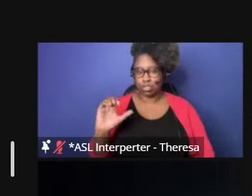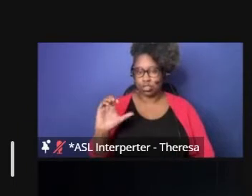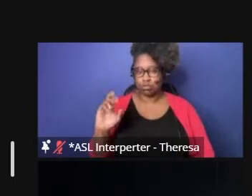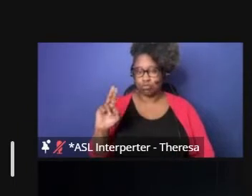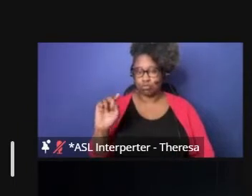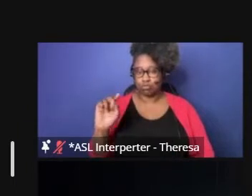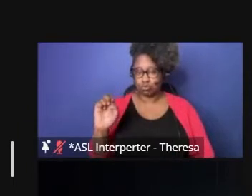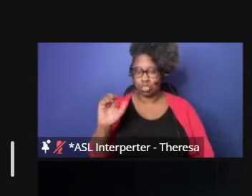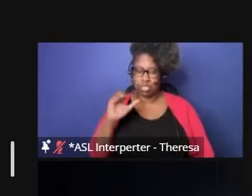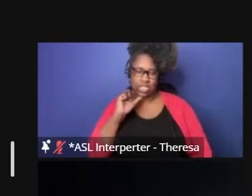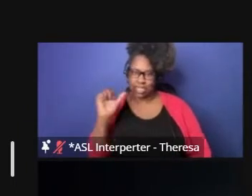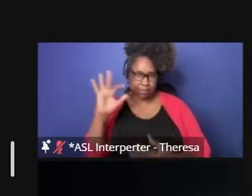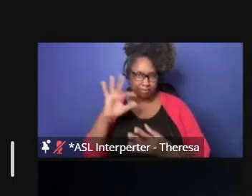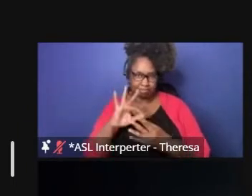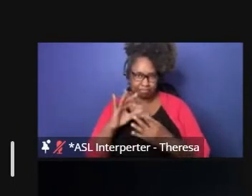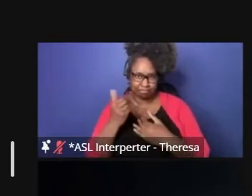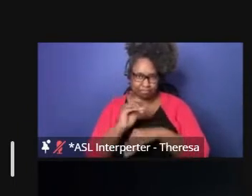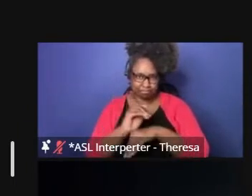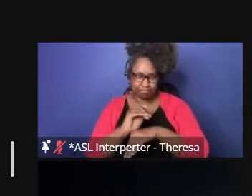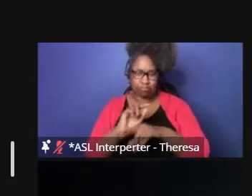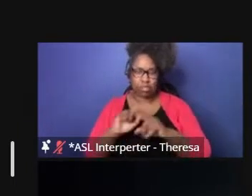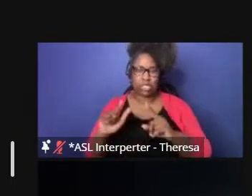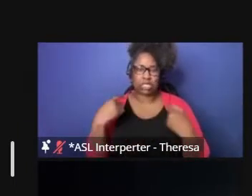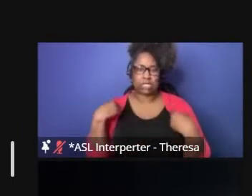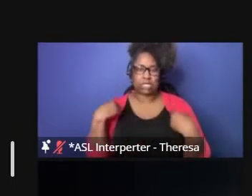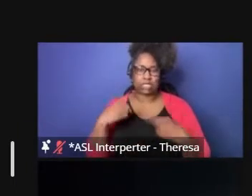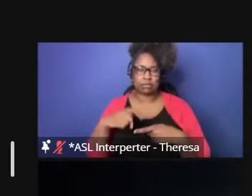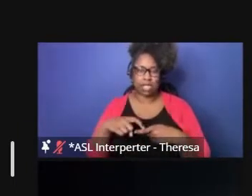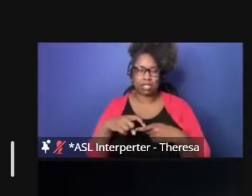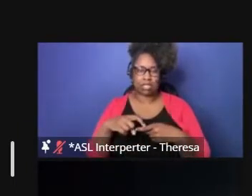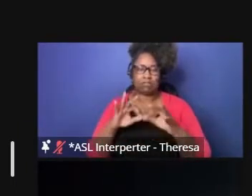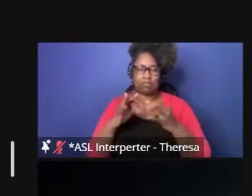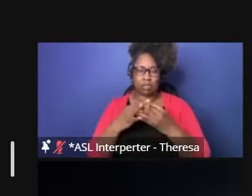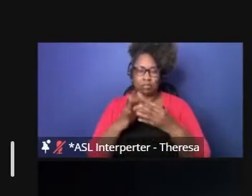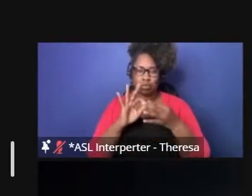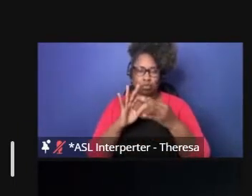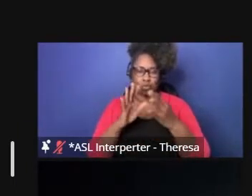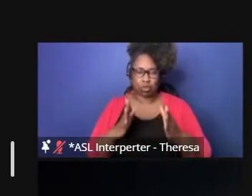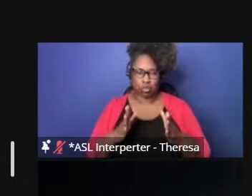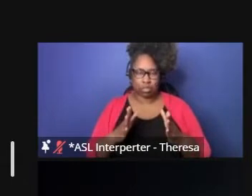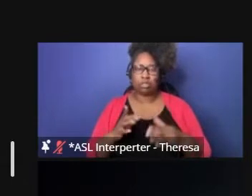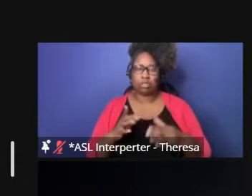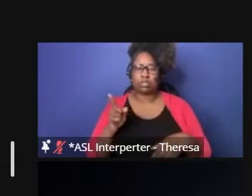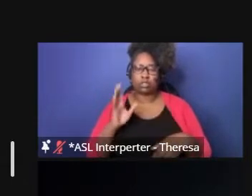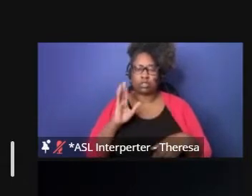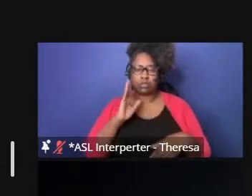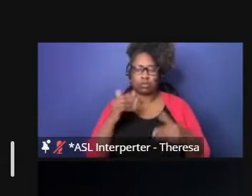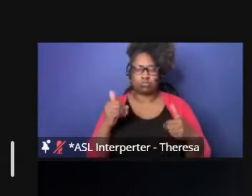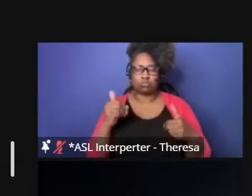is the Hispanic family coordinator from Learning Grove. So she's going to be really, really helpful